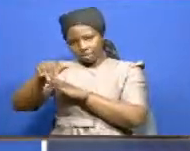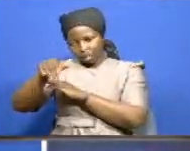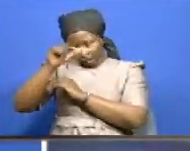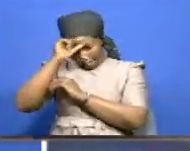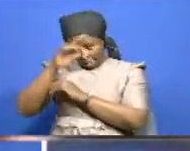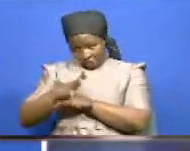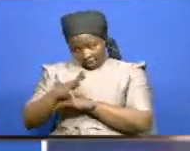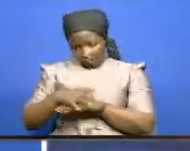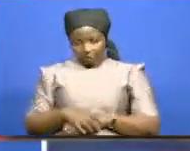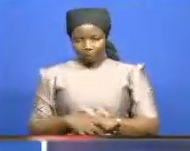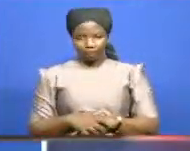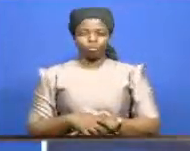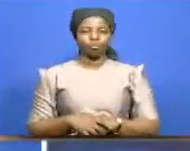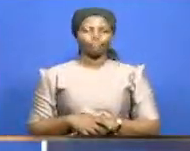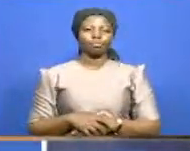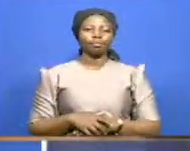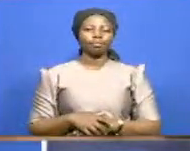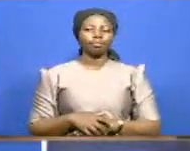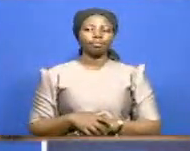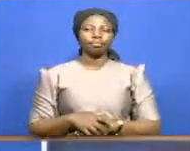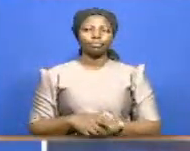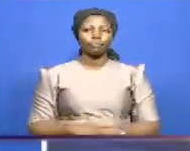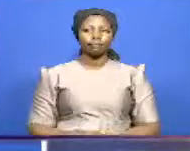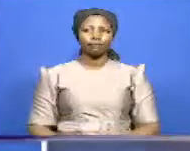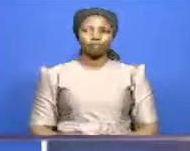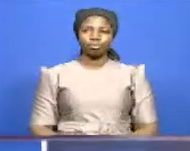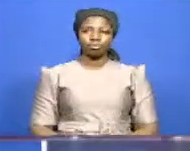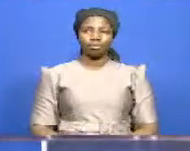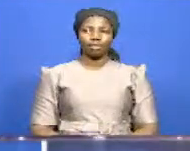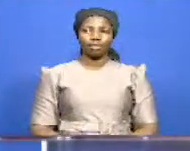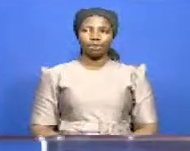portfolios. Irene Mchuma Odim, Channel 1.